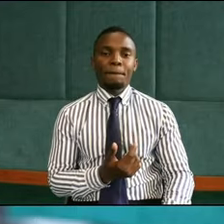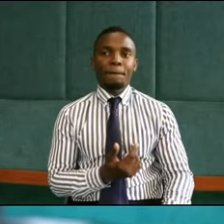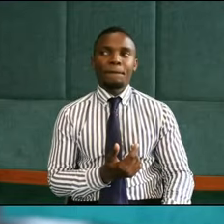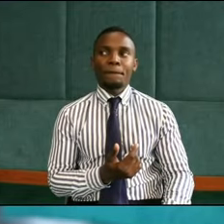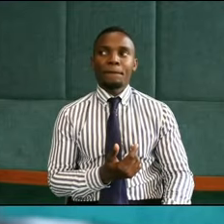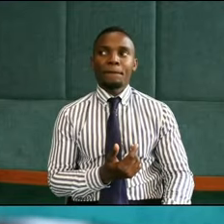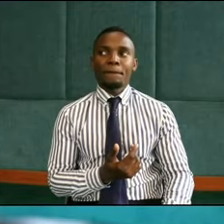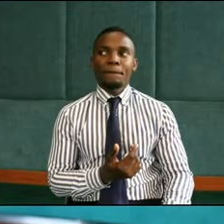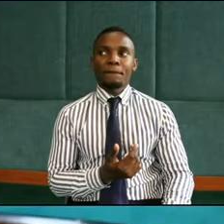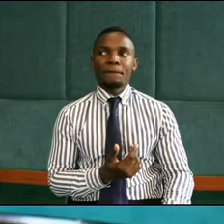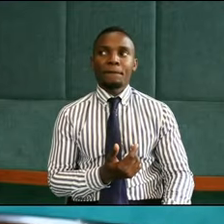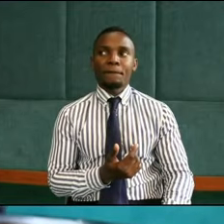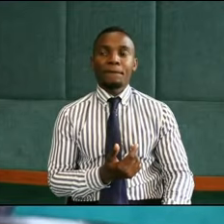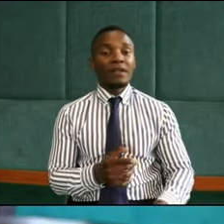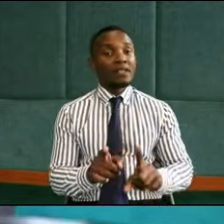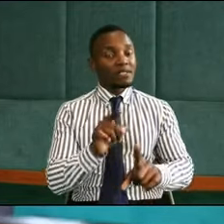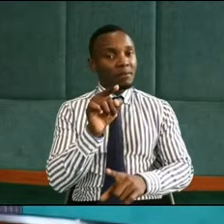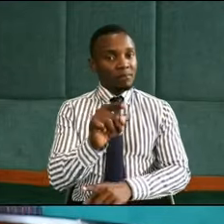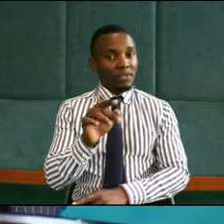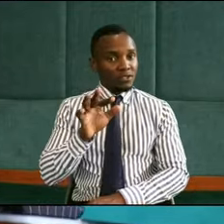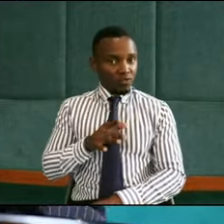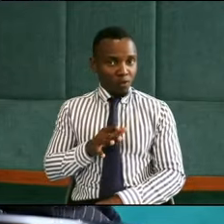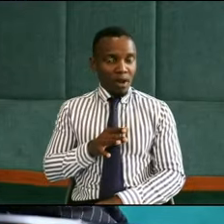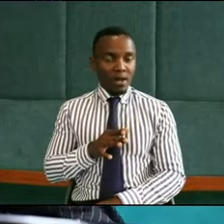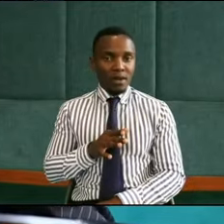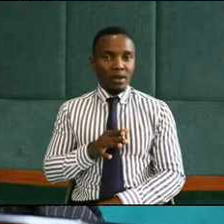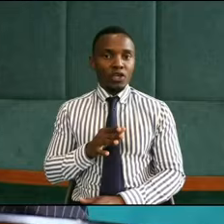more." Mary expressed her gratitude